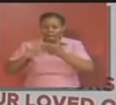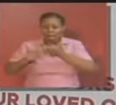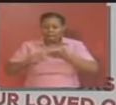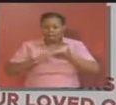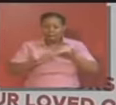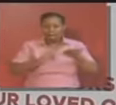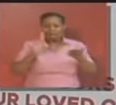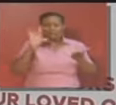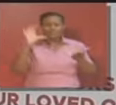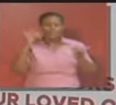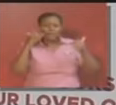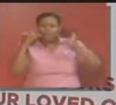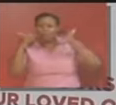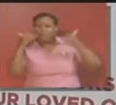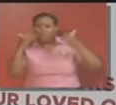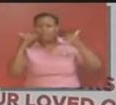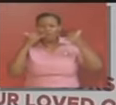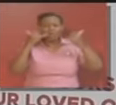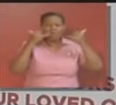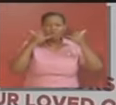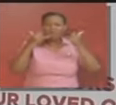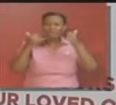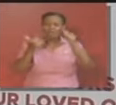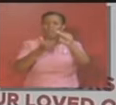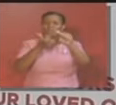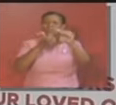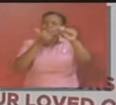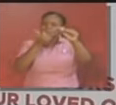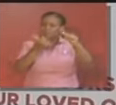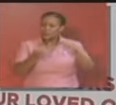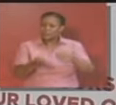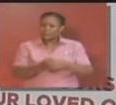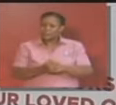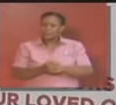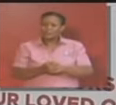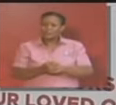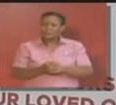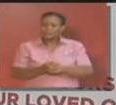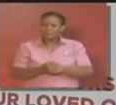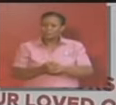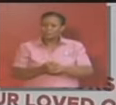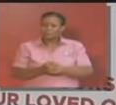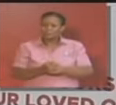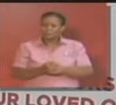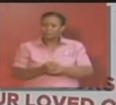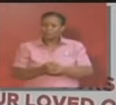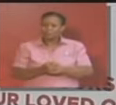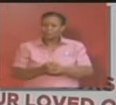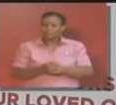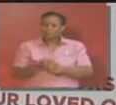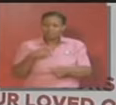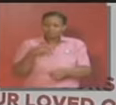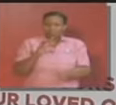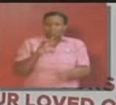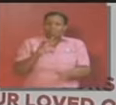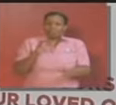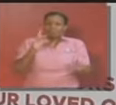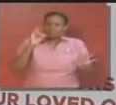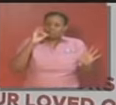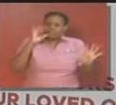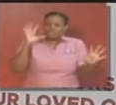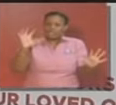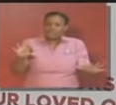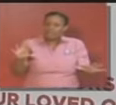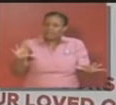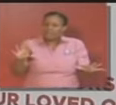calls. Given the severity of the situation in Caroni, as I observed the numbers continuing to rise, we needed to